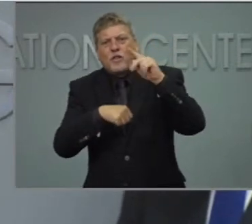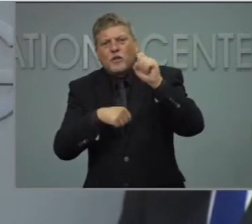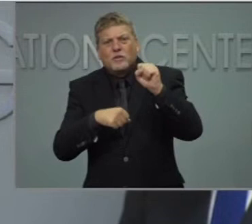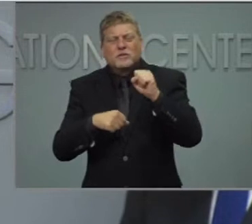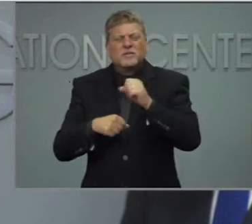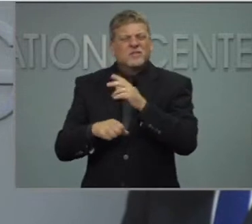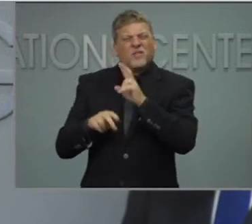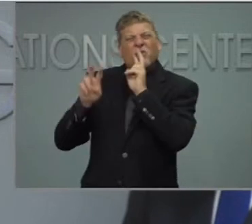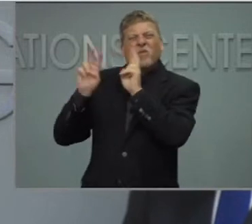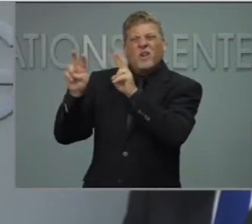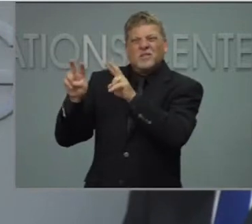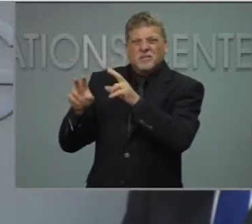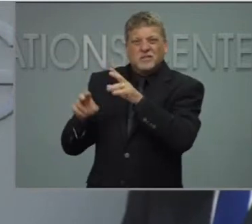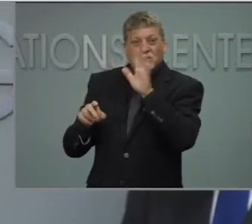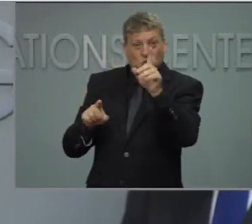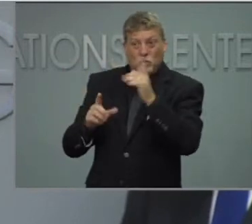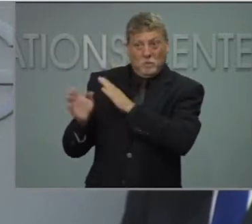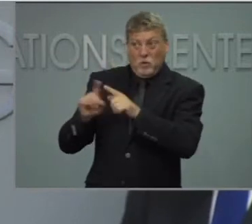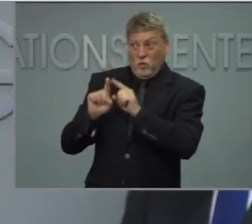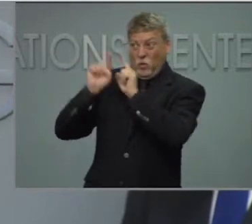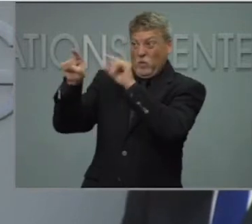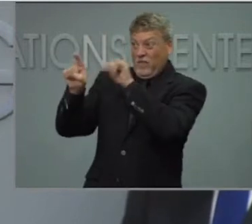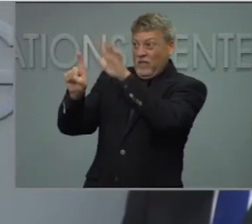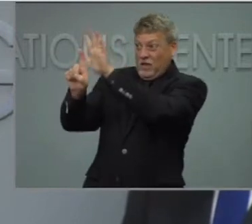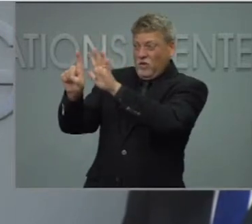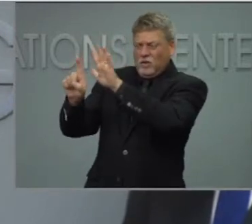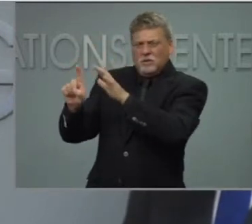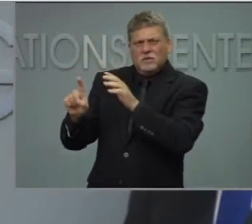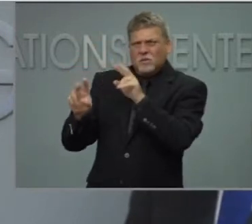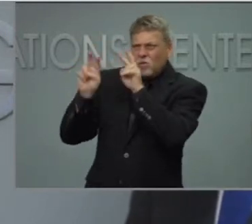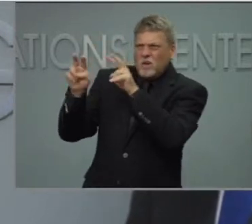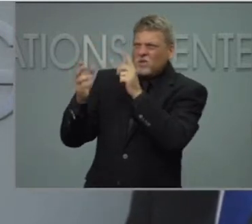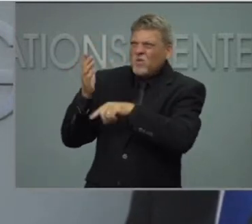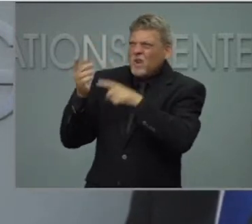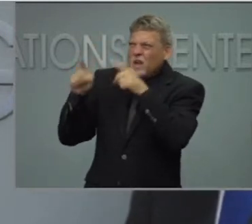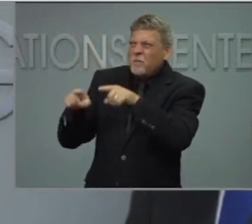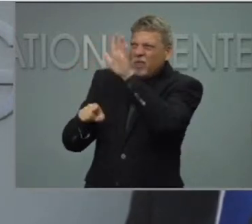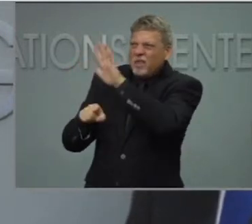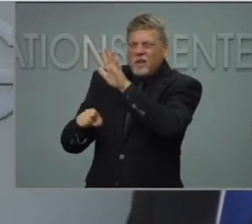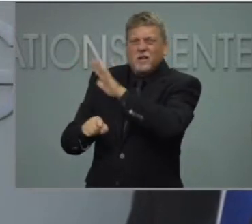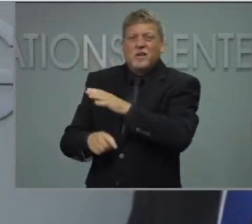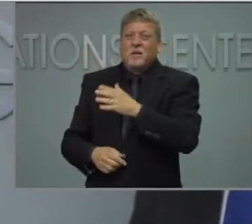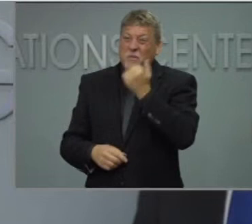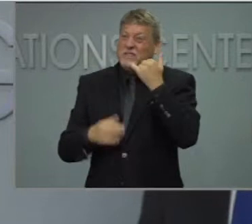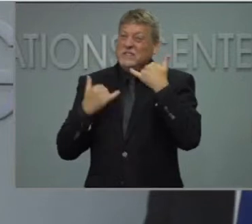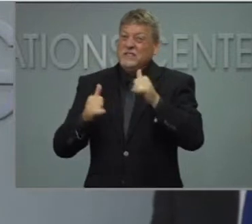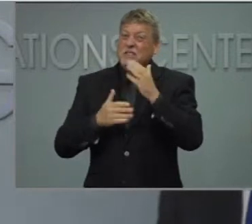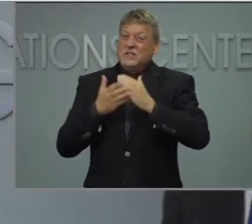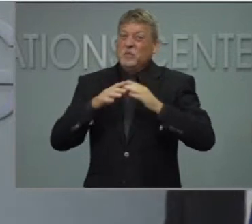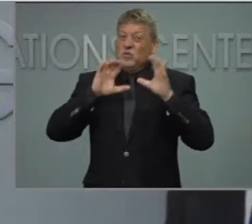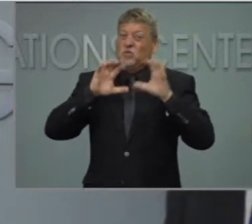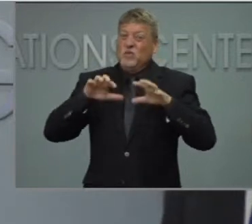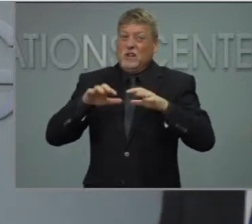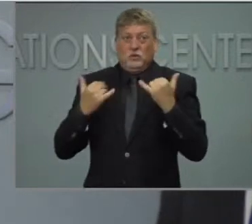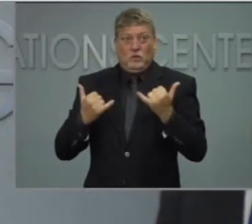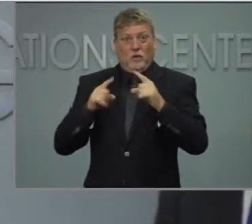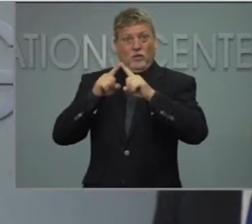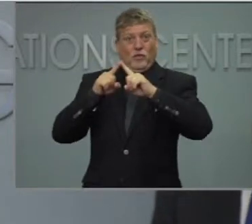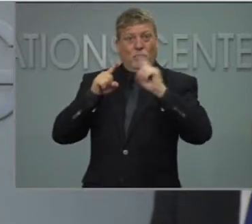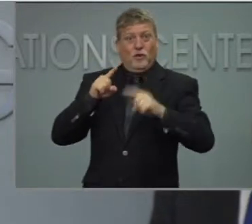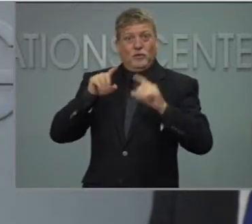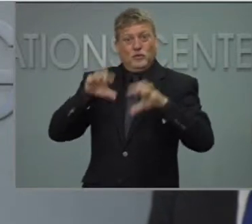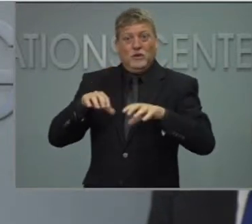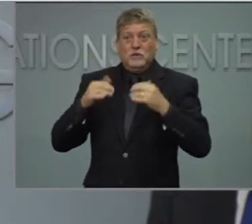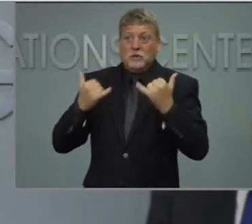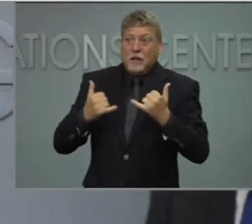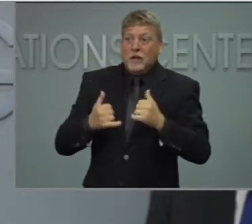the forecast for the area that you're going to. As you mentioned, we are going to see scattered afternoon and evening thunderstorms today through the rest of the week.